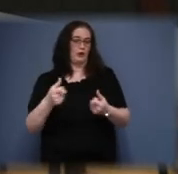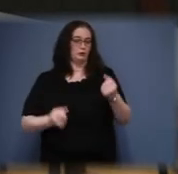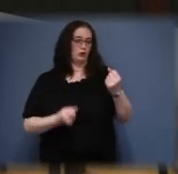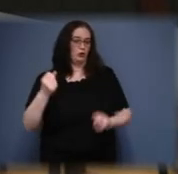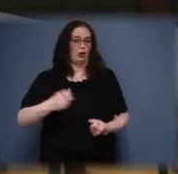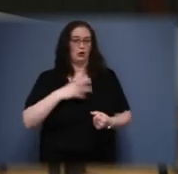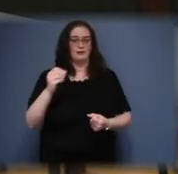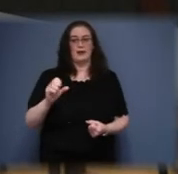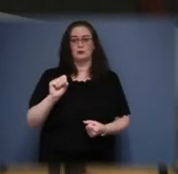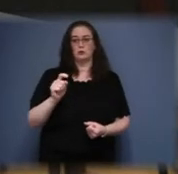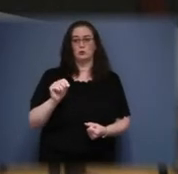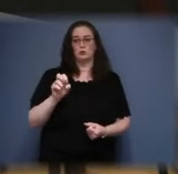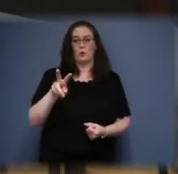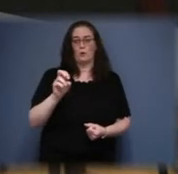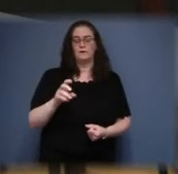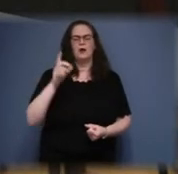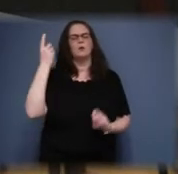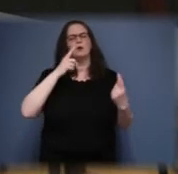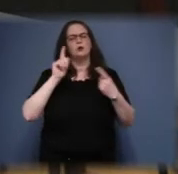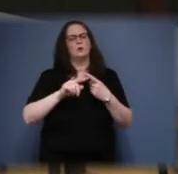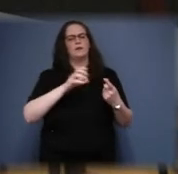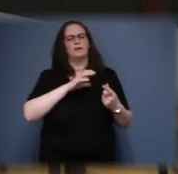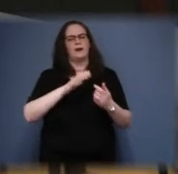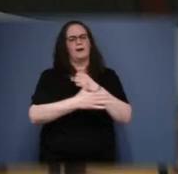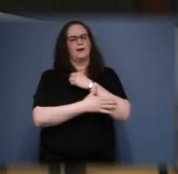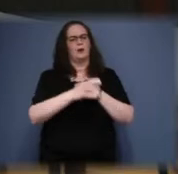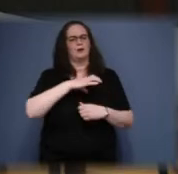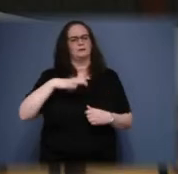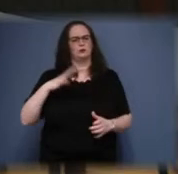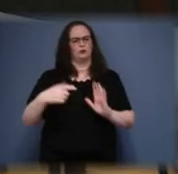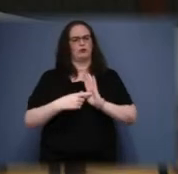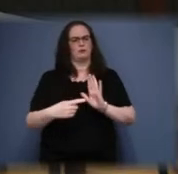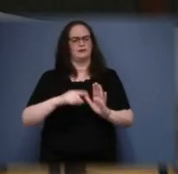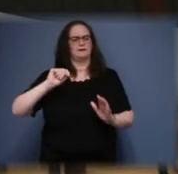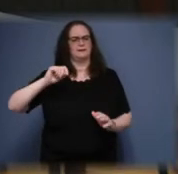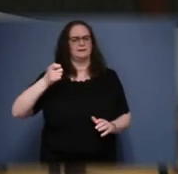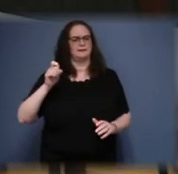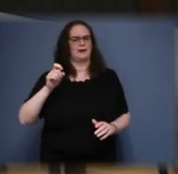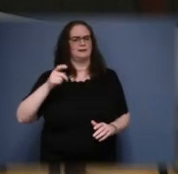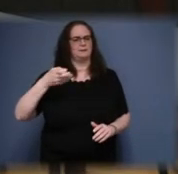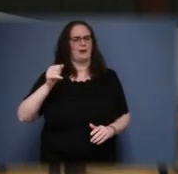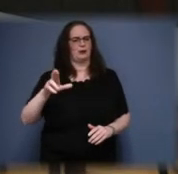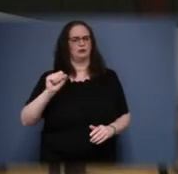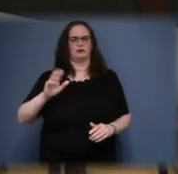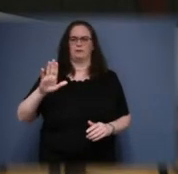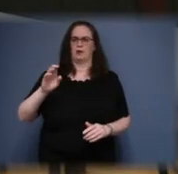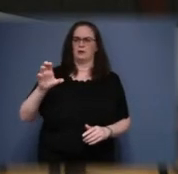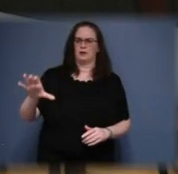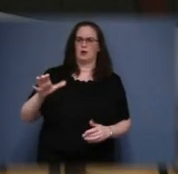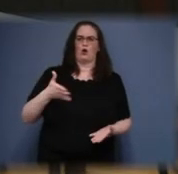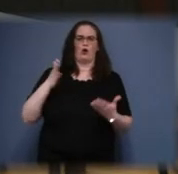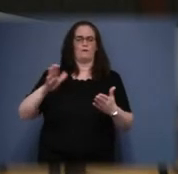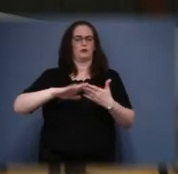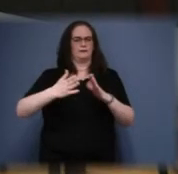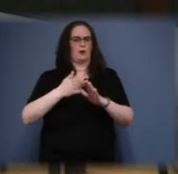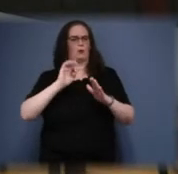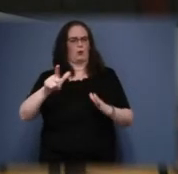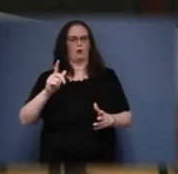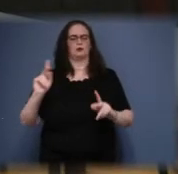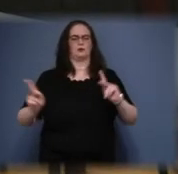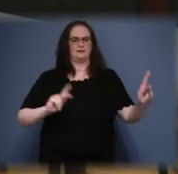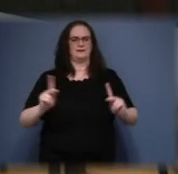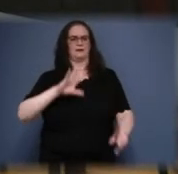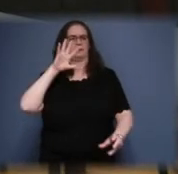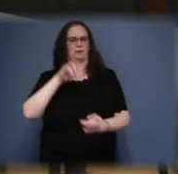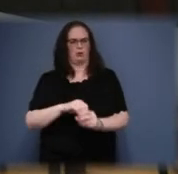stoves. I wonder when the county commissioners will represent the taxpayers of Bucks County and offer town halls so that the citizens can be part